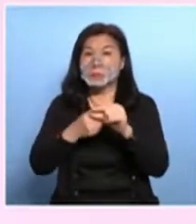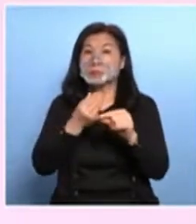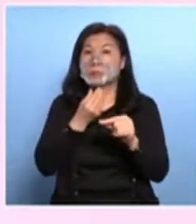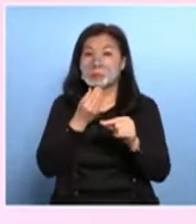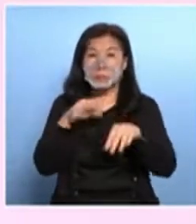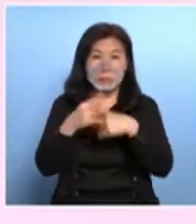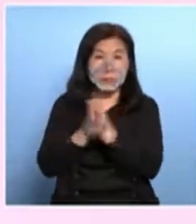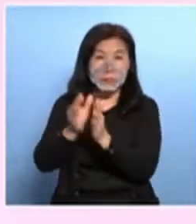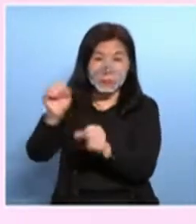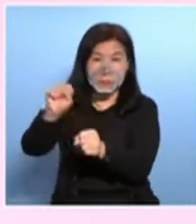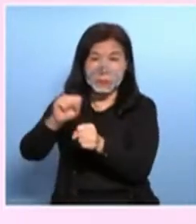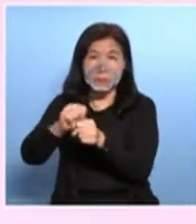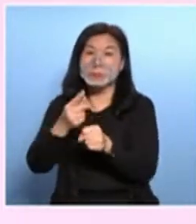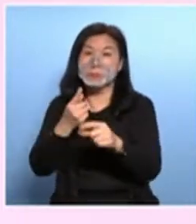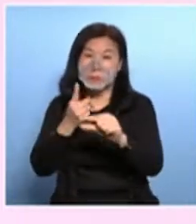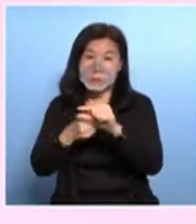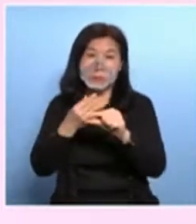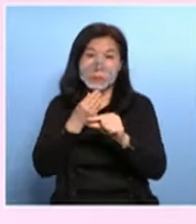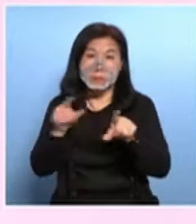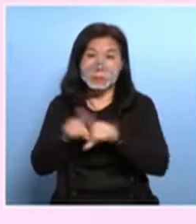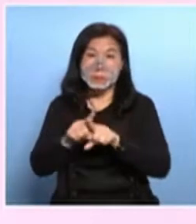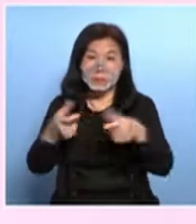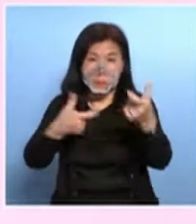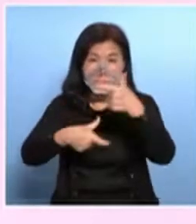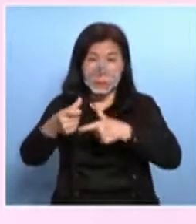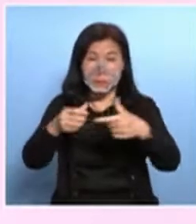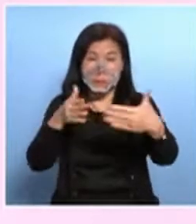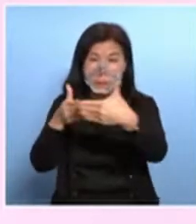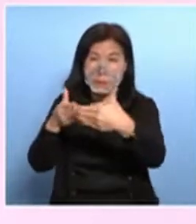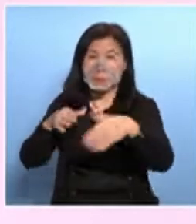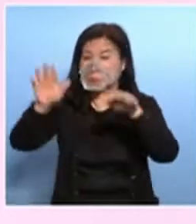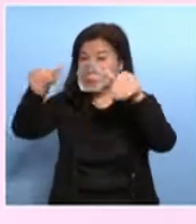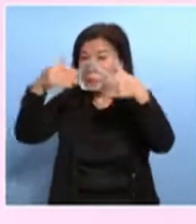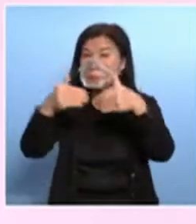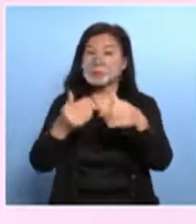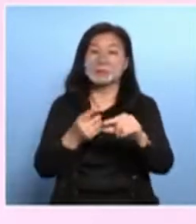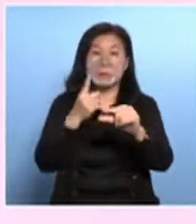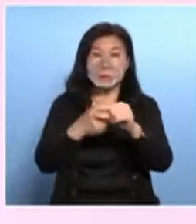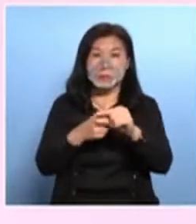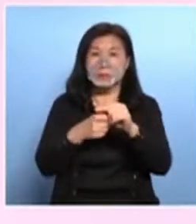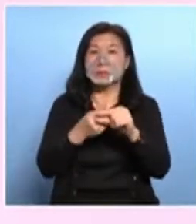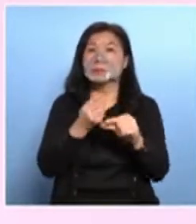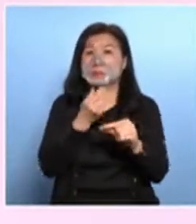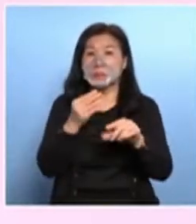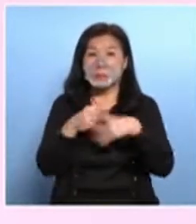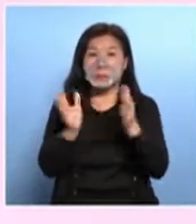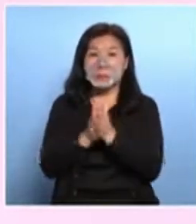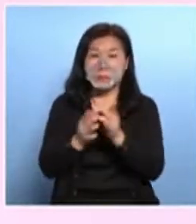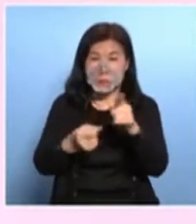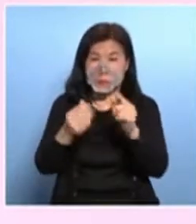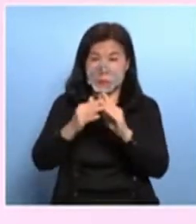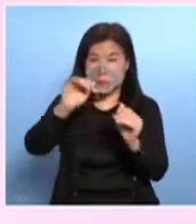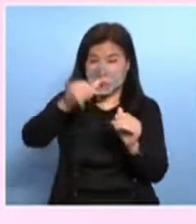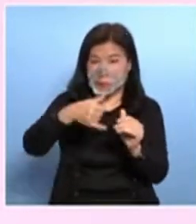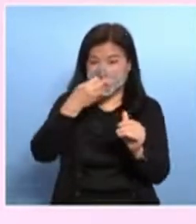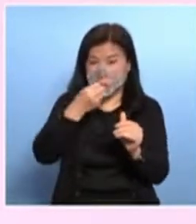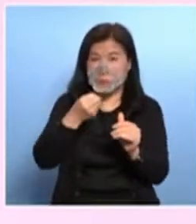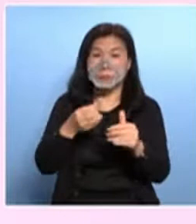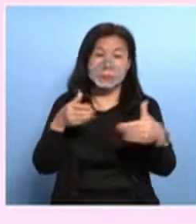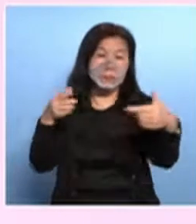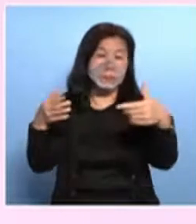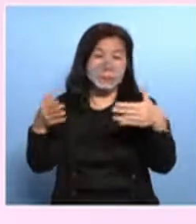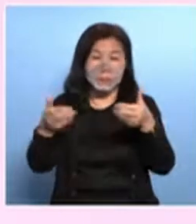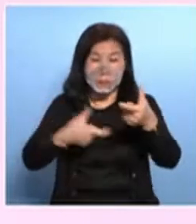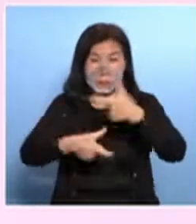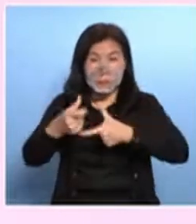Middle East and attract enterprises there to do business in Hong Kong through the newly established Hong Kong Economic and Trade Office in Dubai,